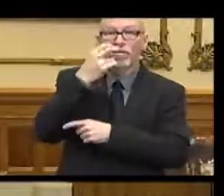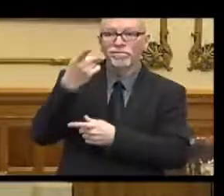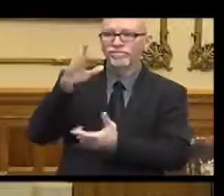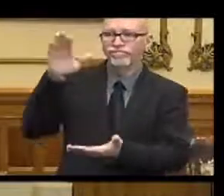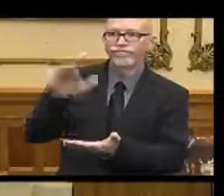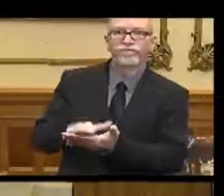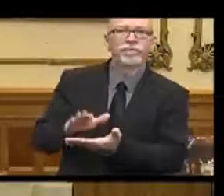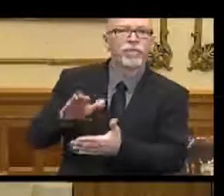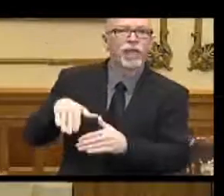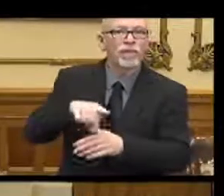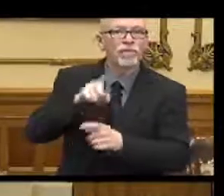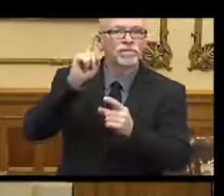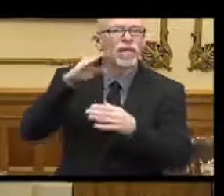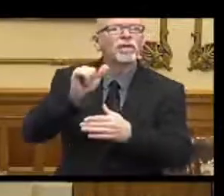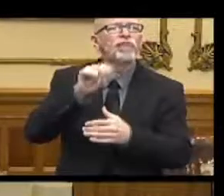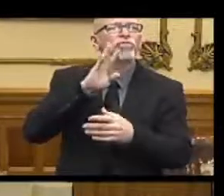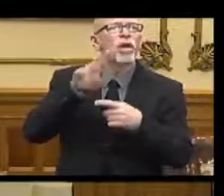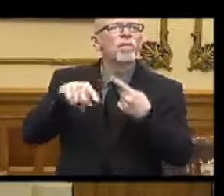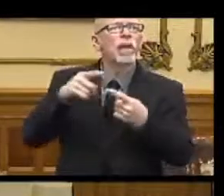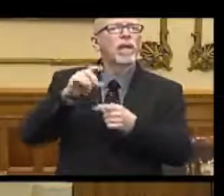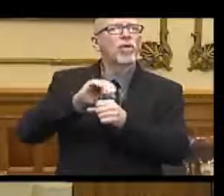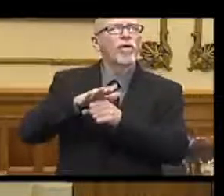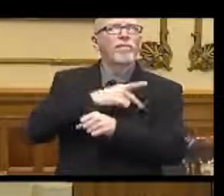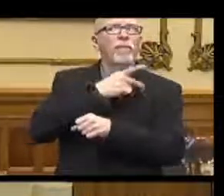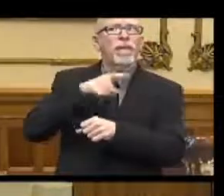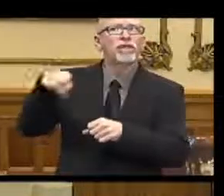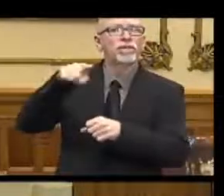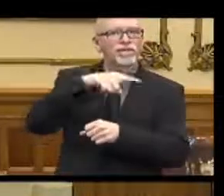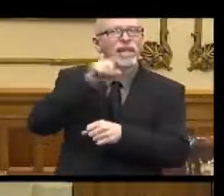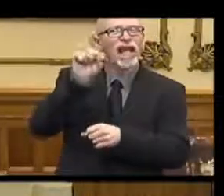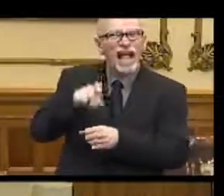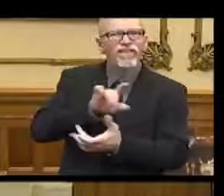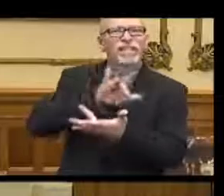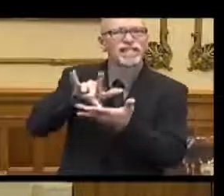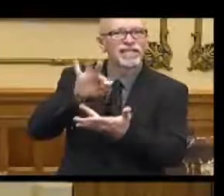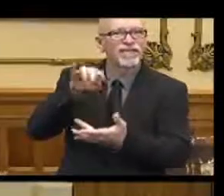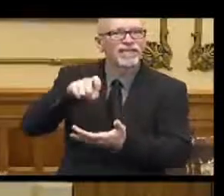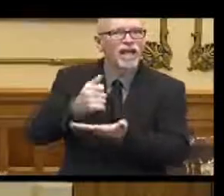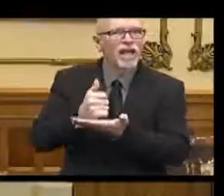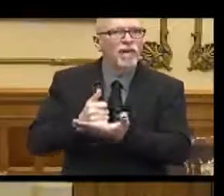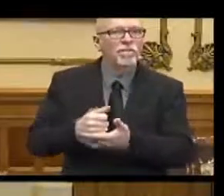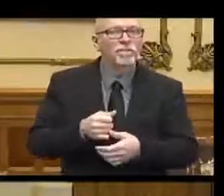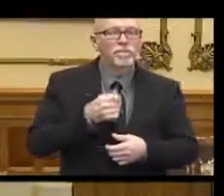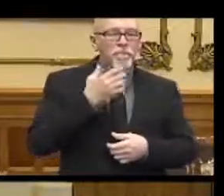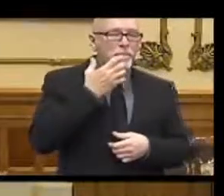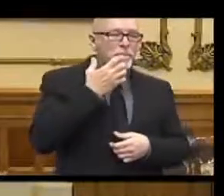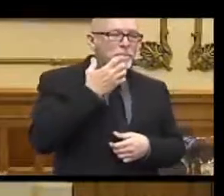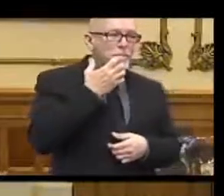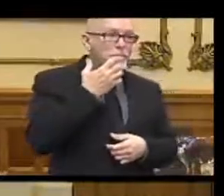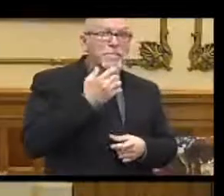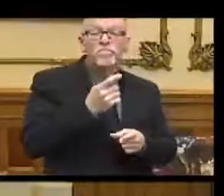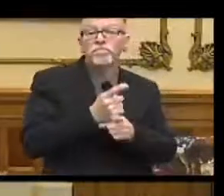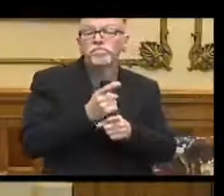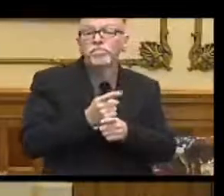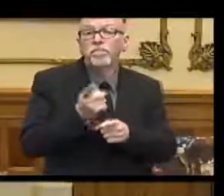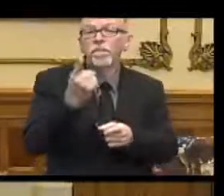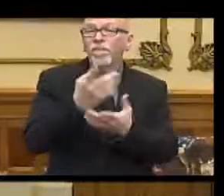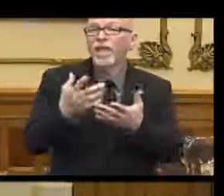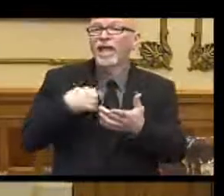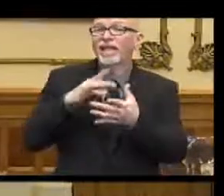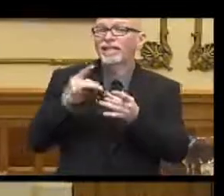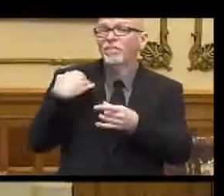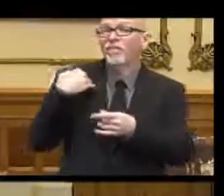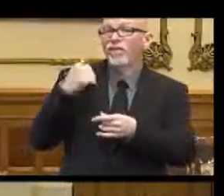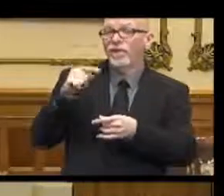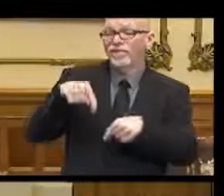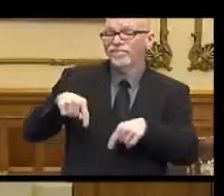expected. So talk a little bit about COVID-19 patients and the need to reach out when they do need that help. Right. And so, one thing I've said before at these